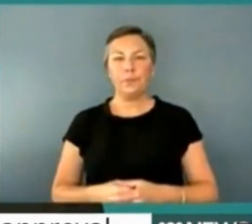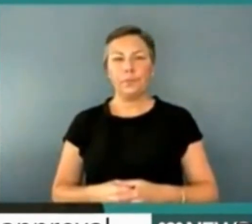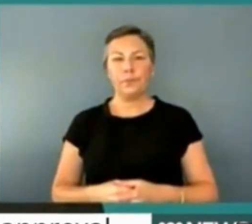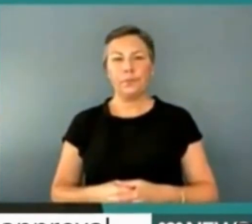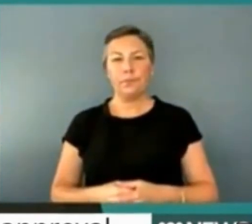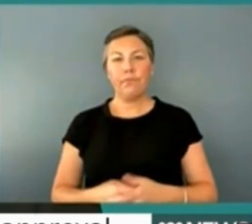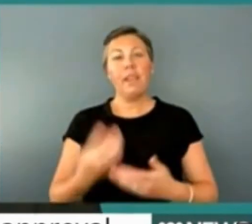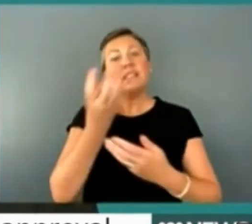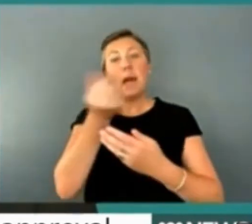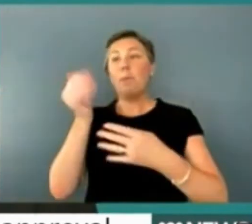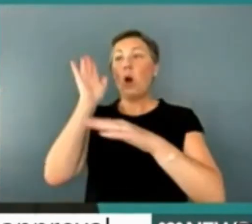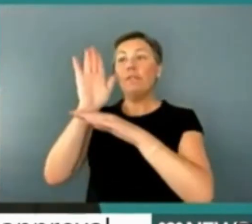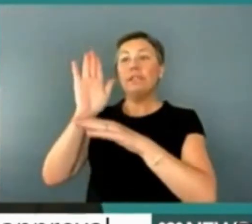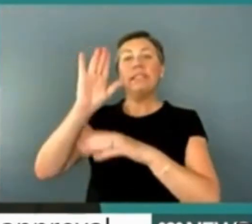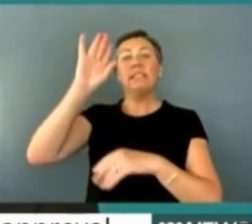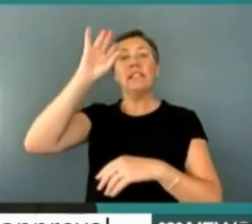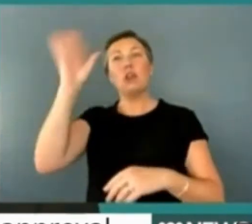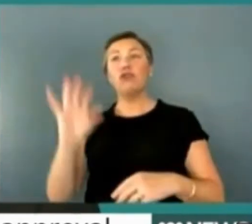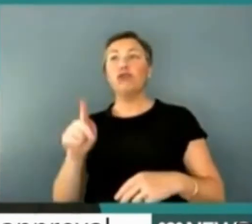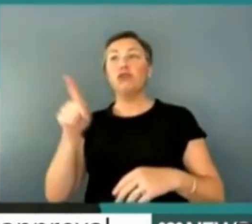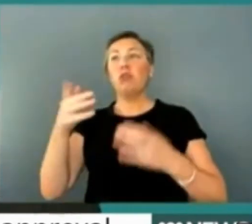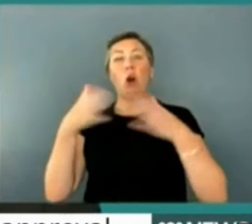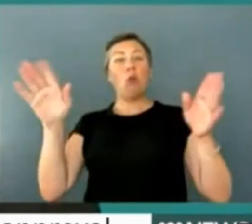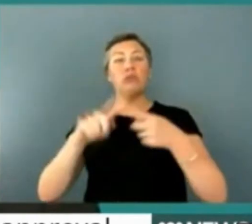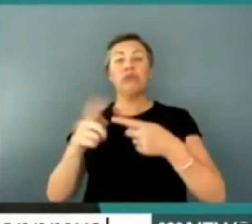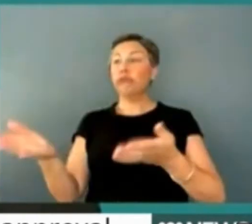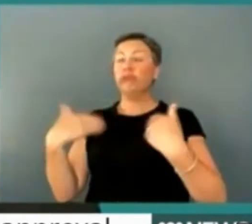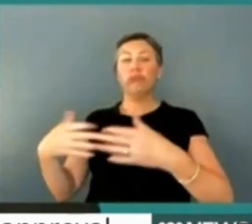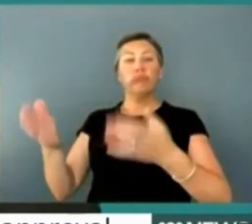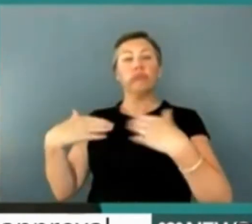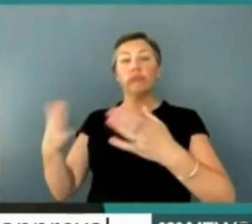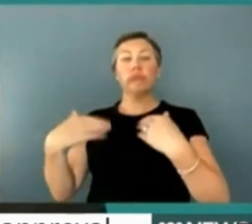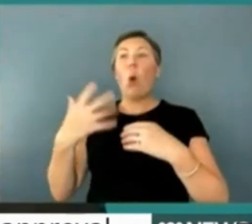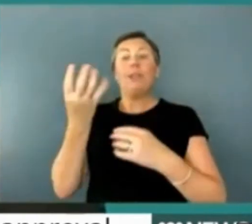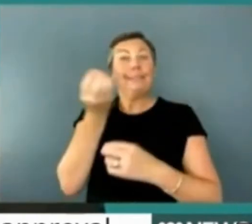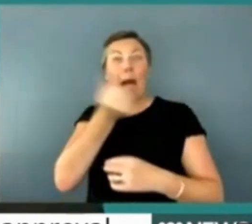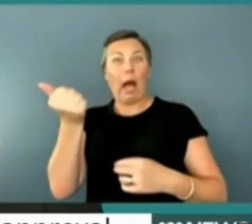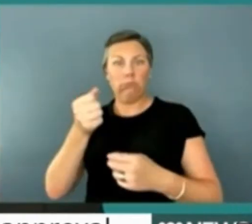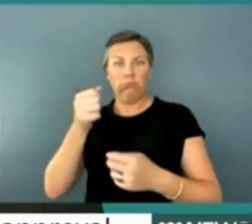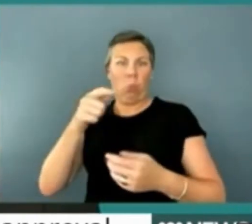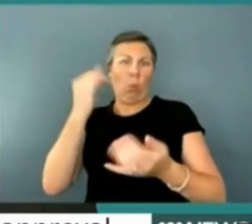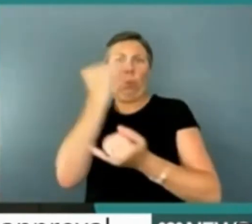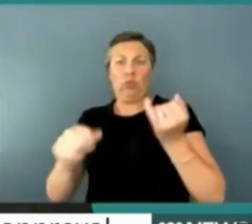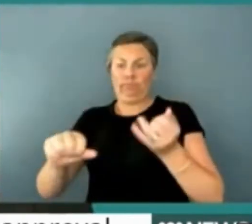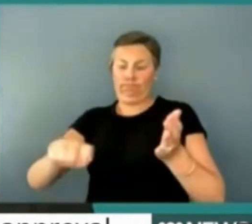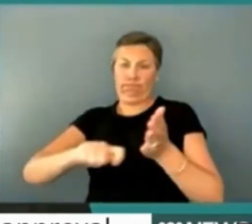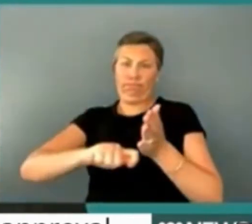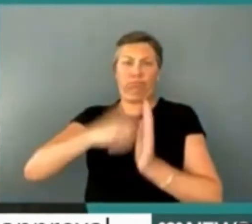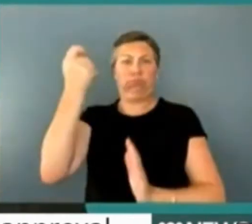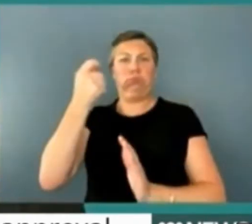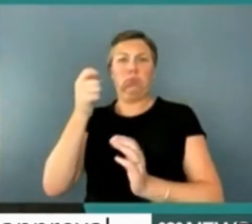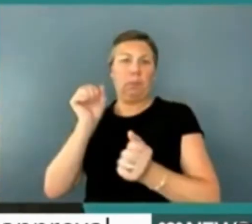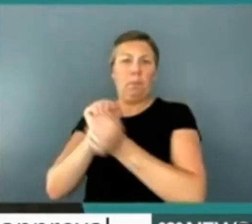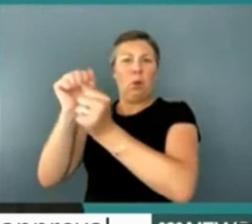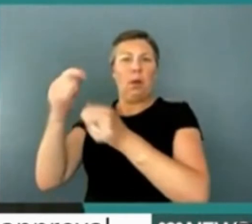other countries that have closed their border to the UK, as far as I'm aware, none of those countries have quarantine arrangements